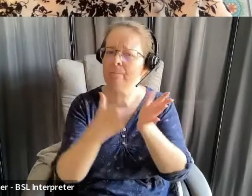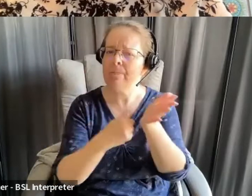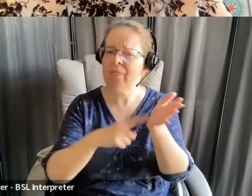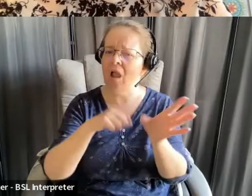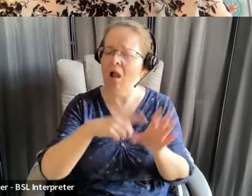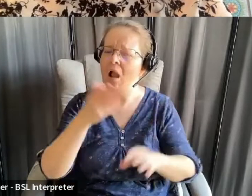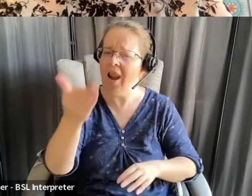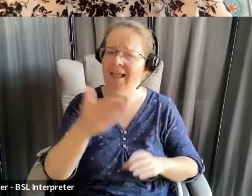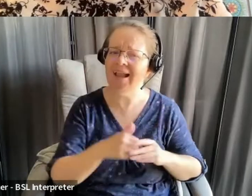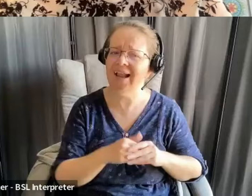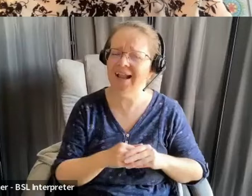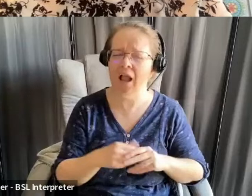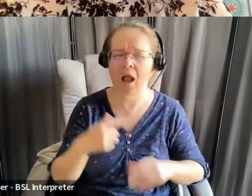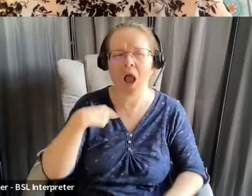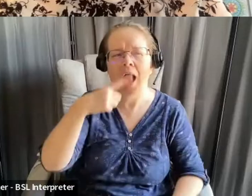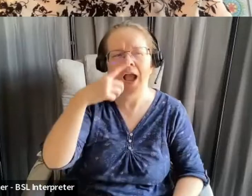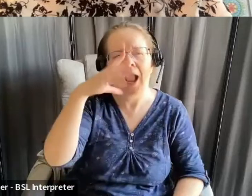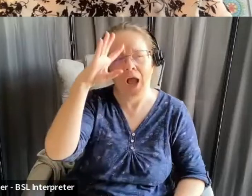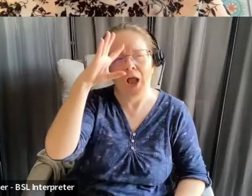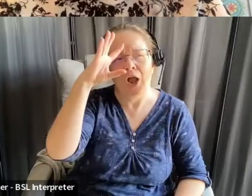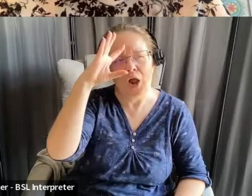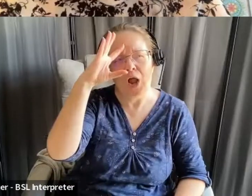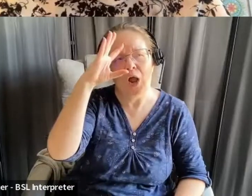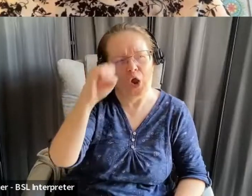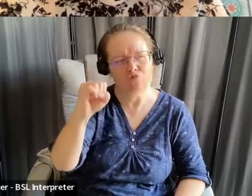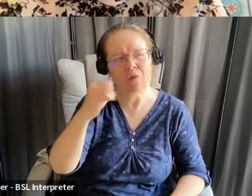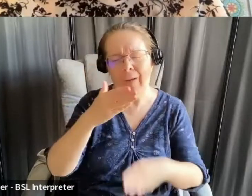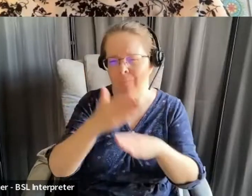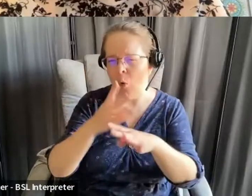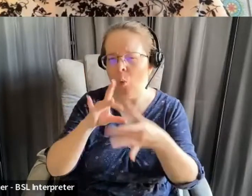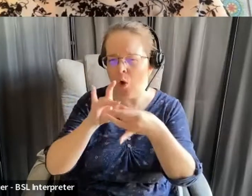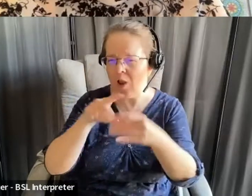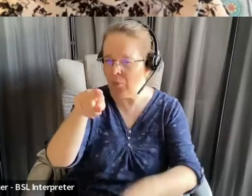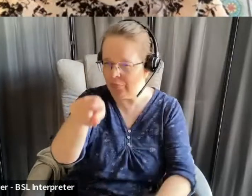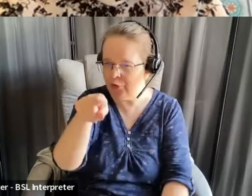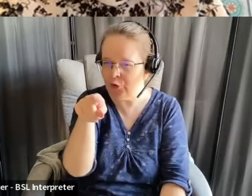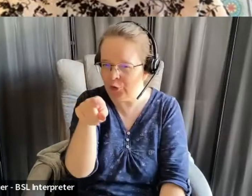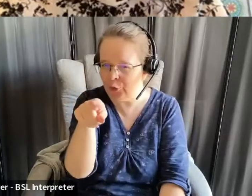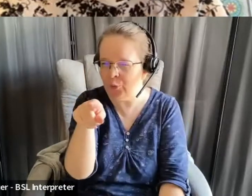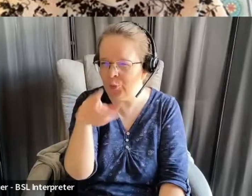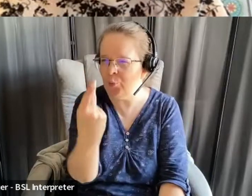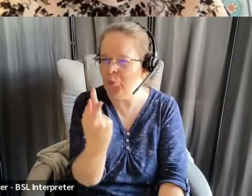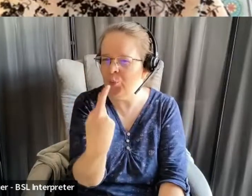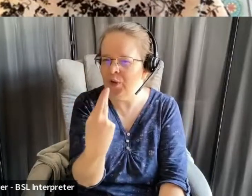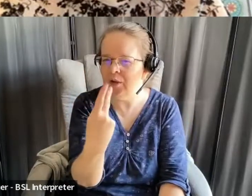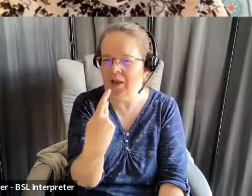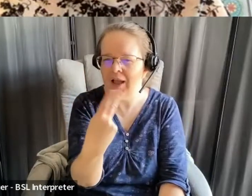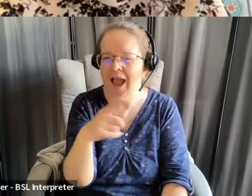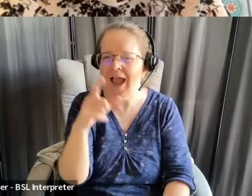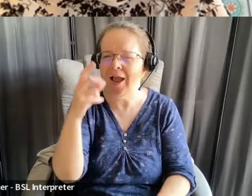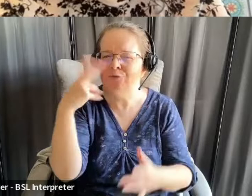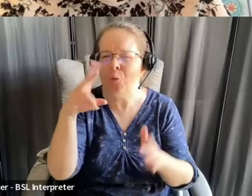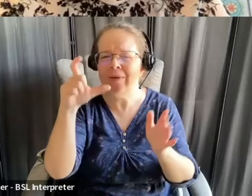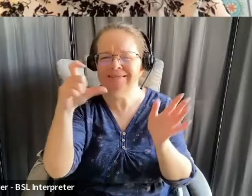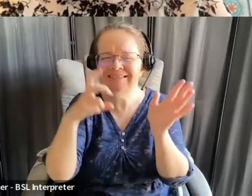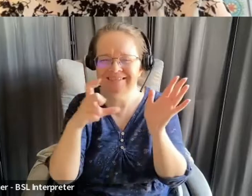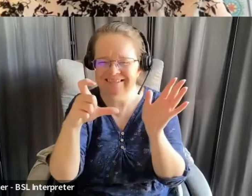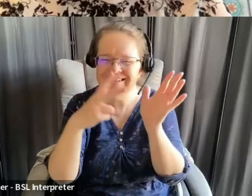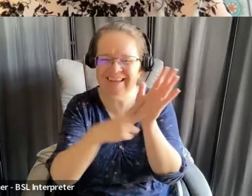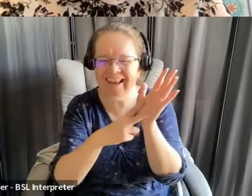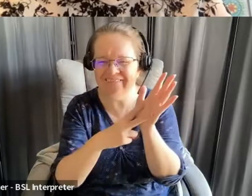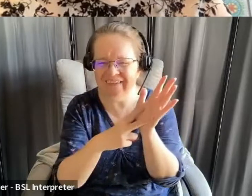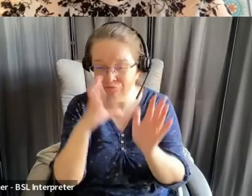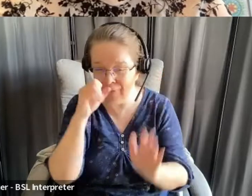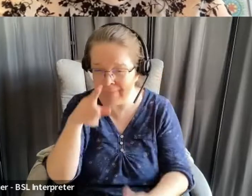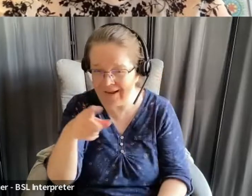can remember working with you, and we were working on this thing called a CV. And I